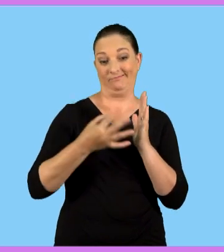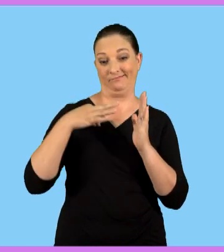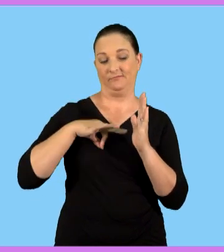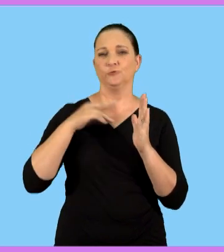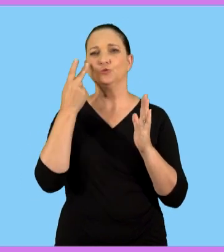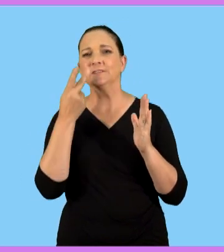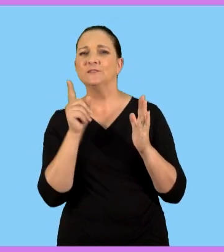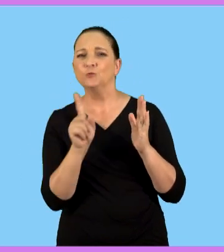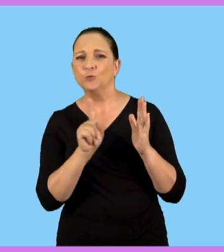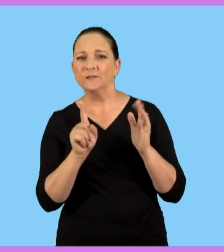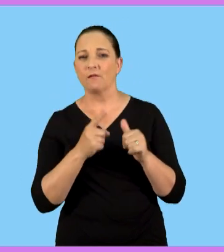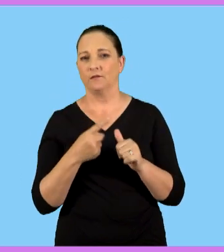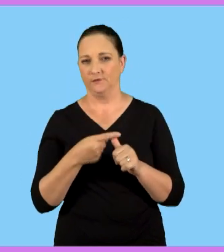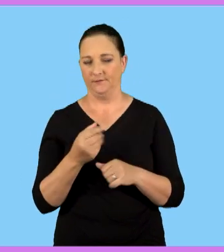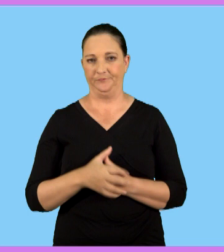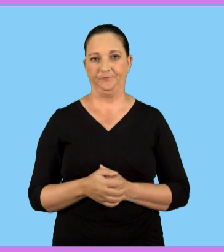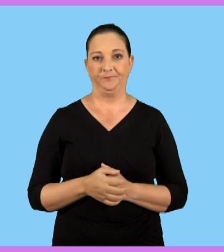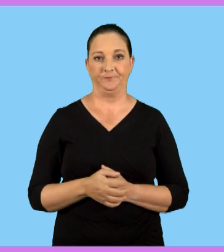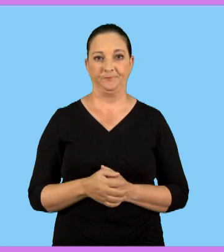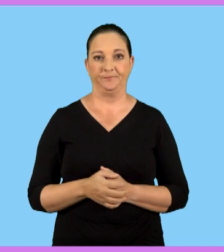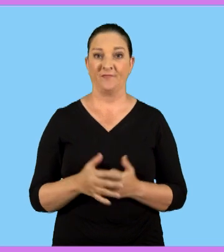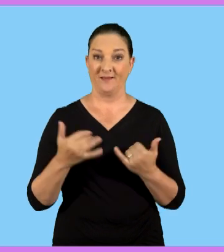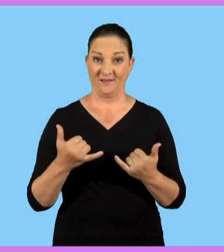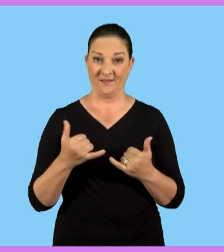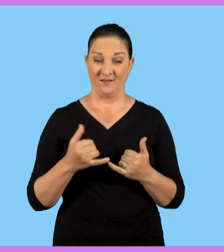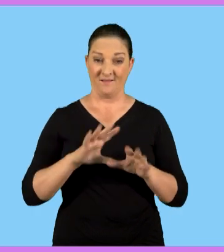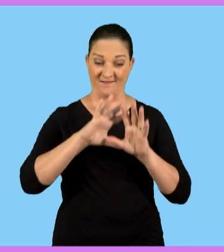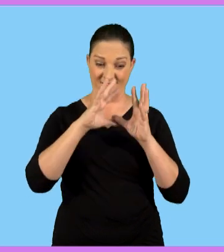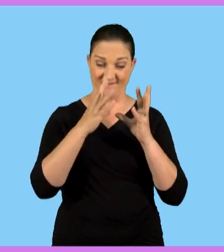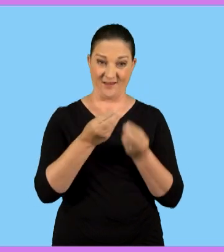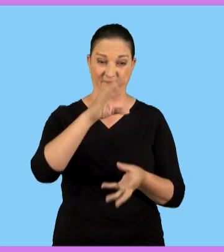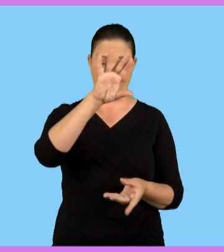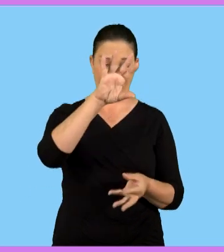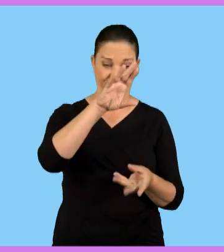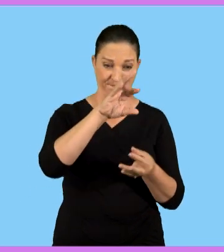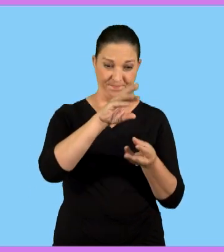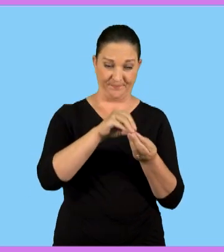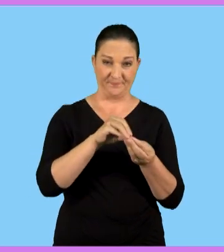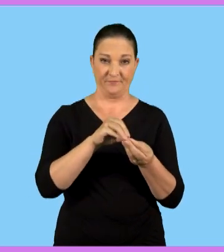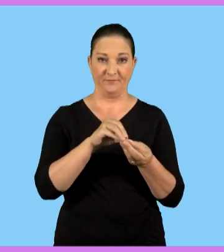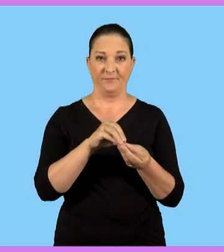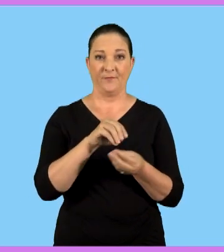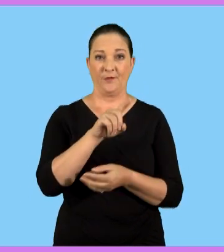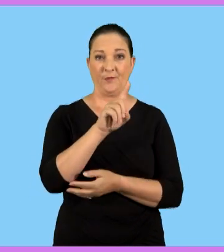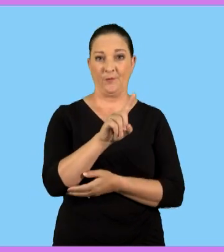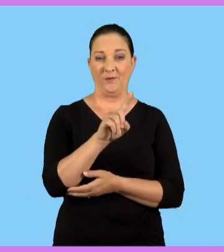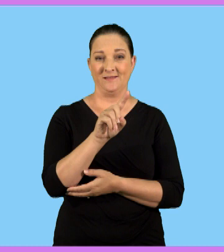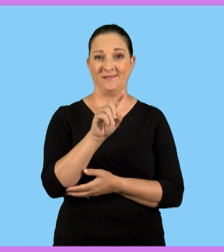incomes and see what we have left with. So in this case, all of the expenses add up to